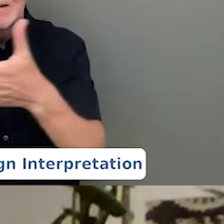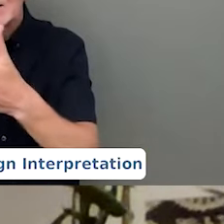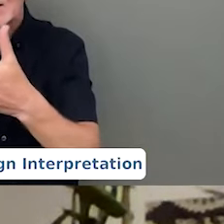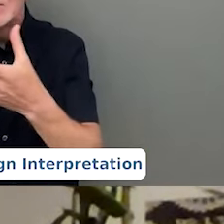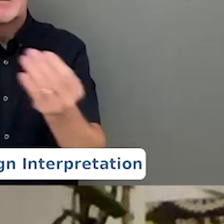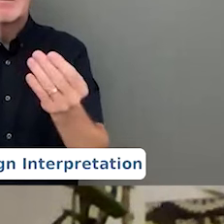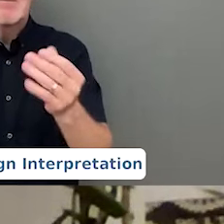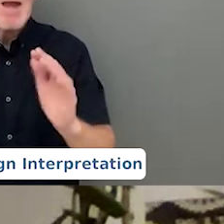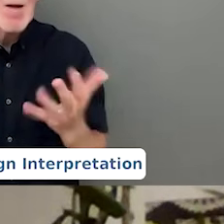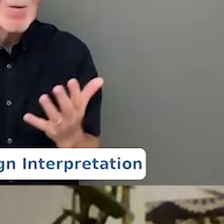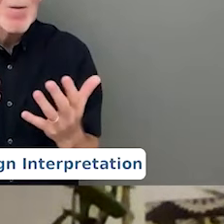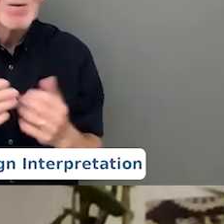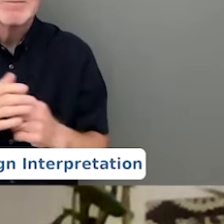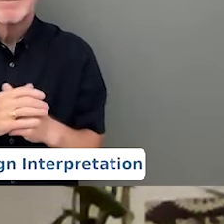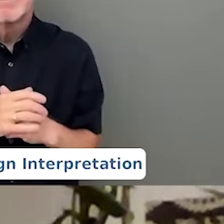managed.